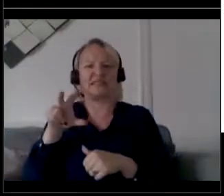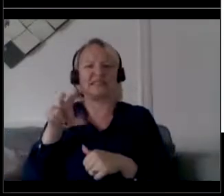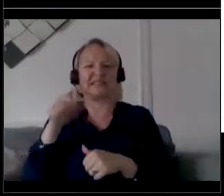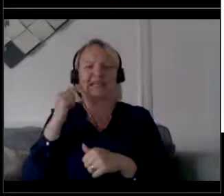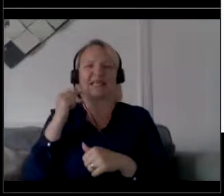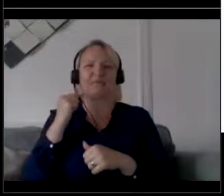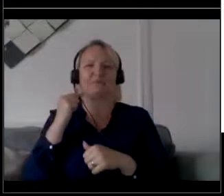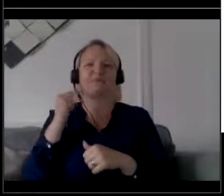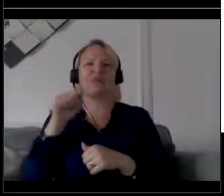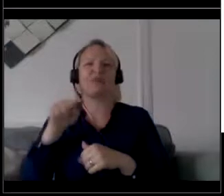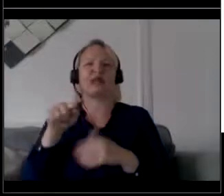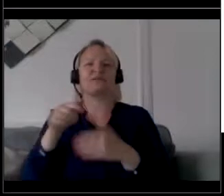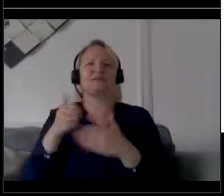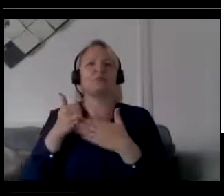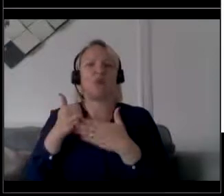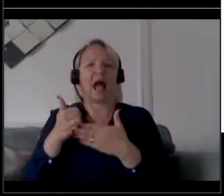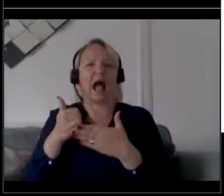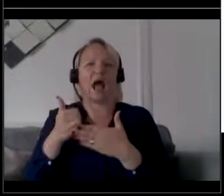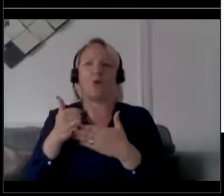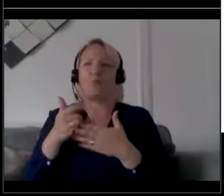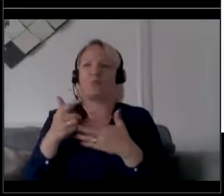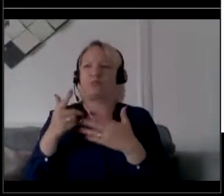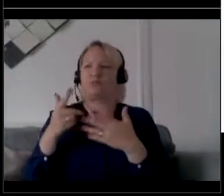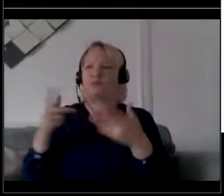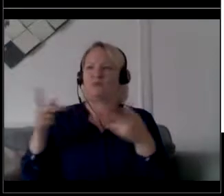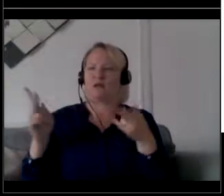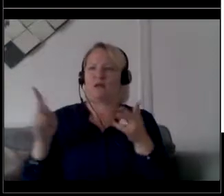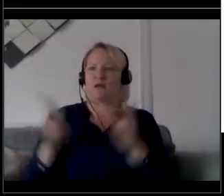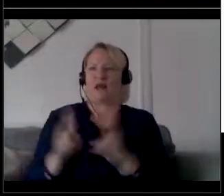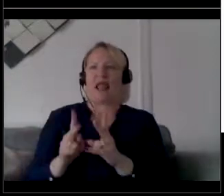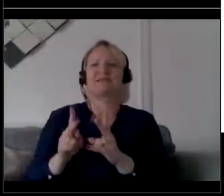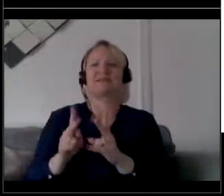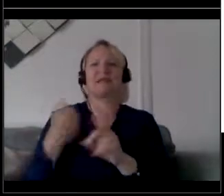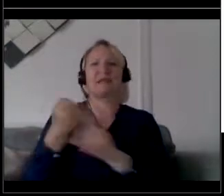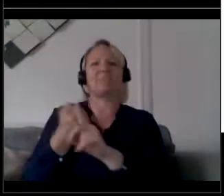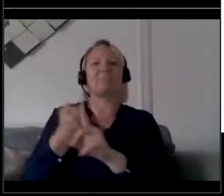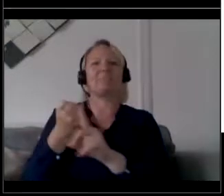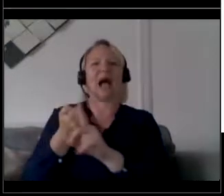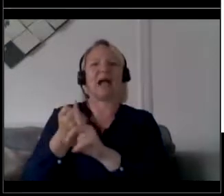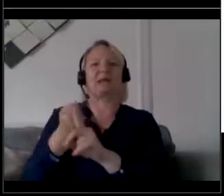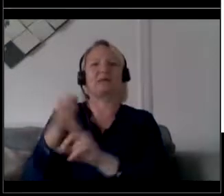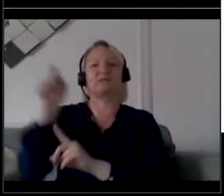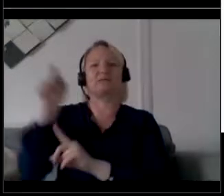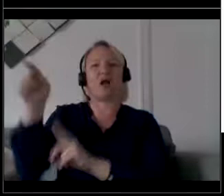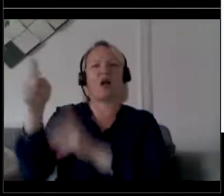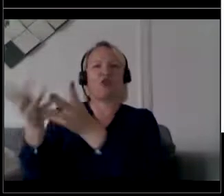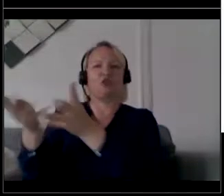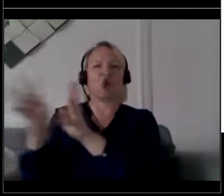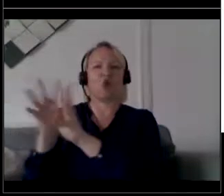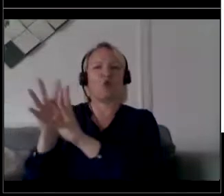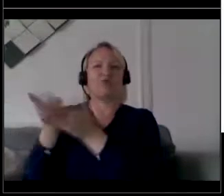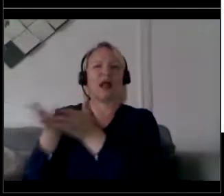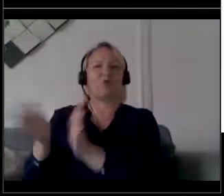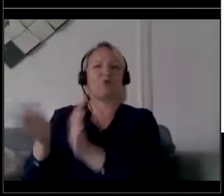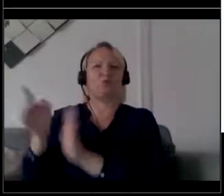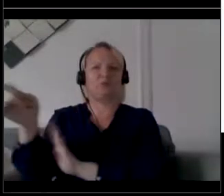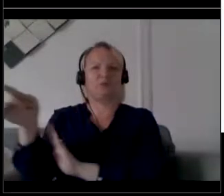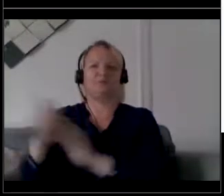to provide less impact on the actual